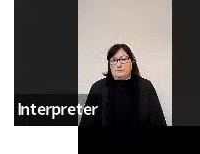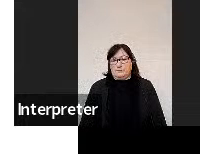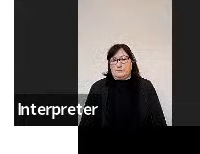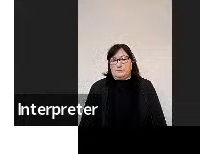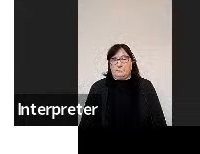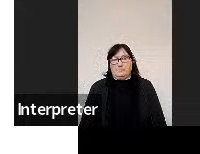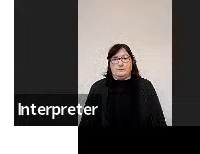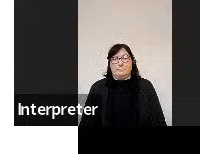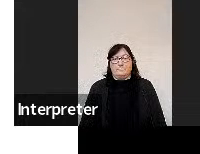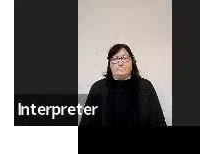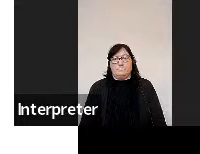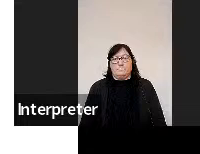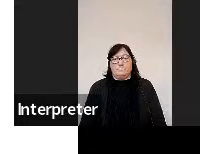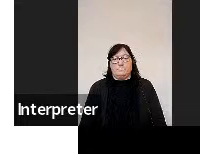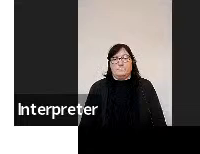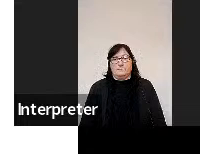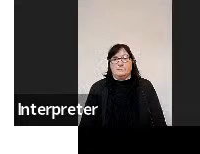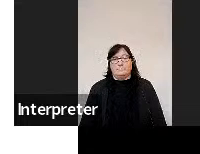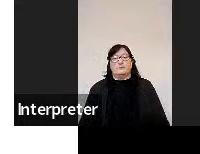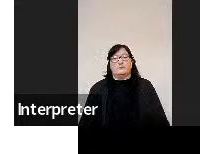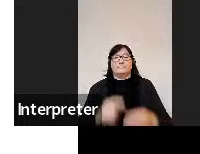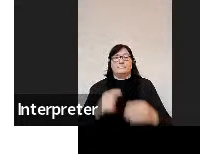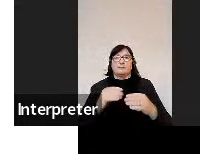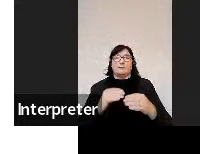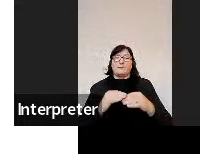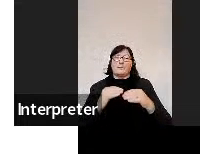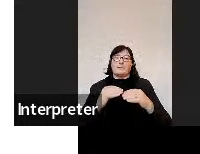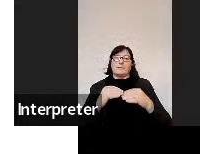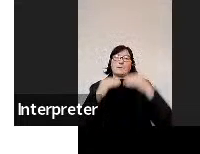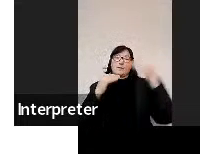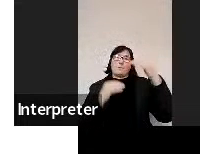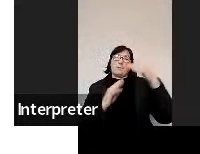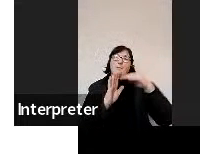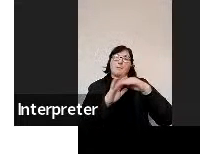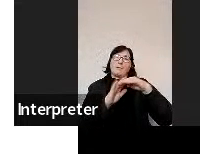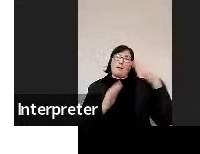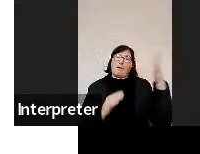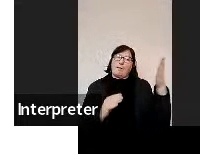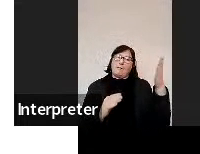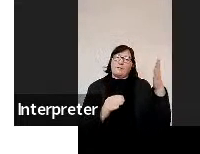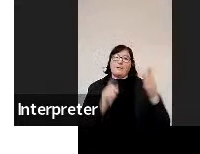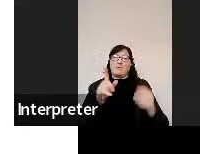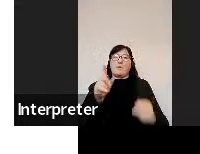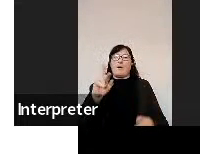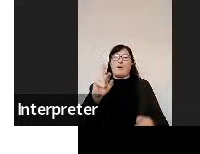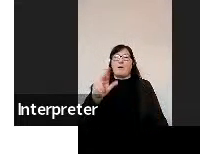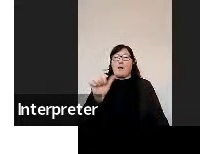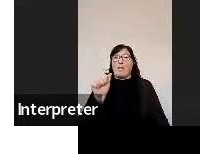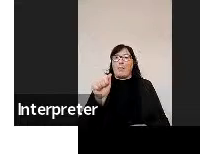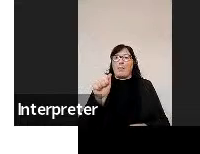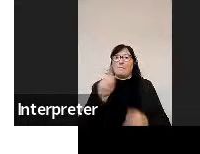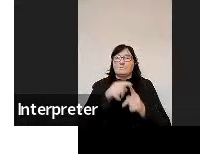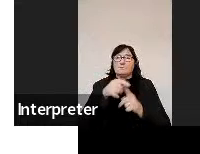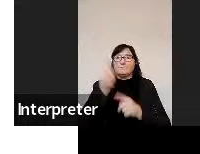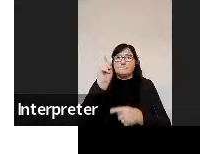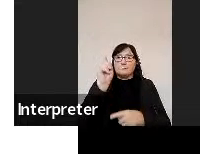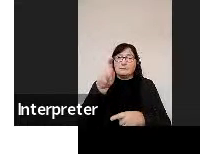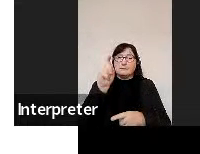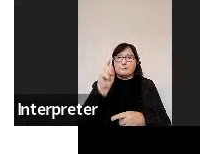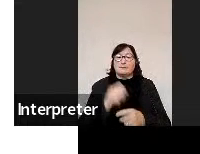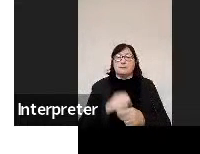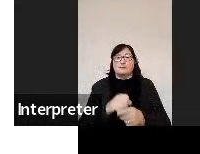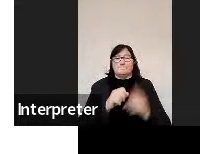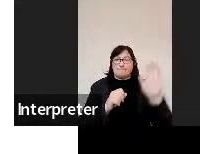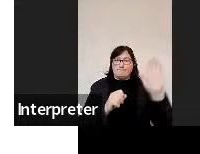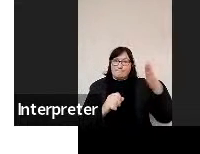So at the top left, there's a button, RLA. So if you click on this button, it will bring up a menu